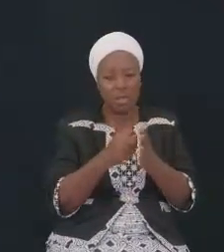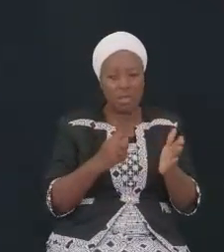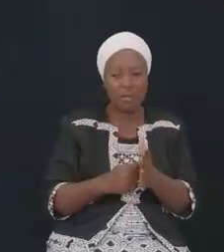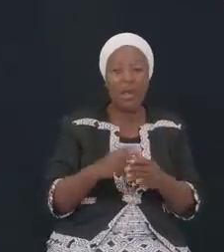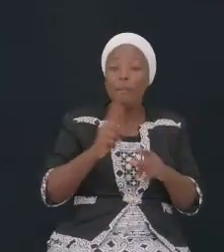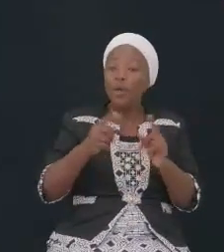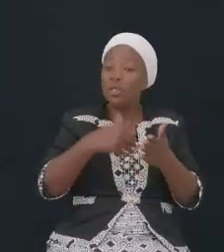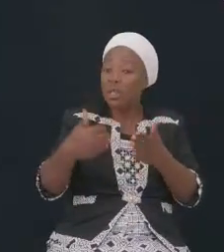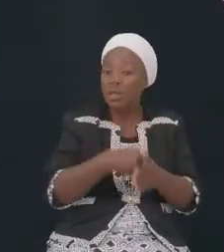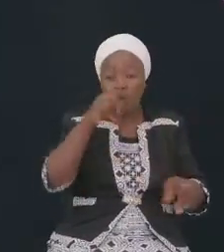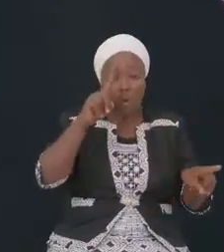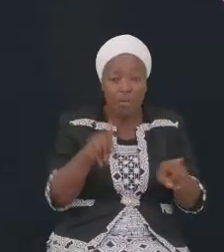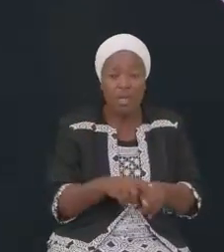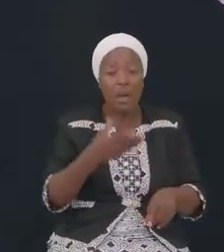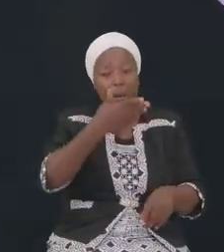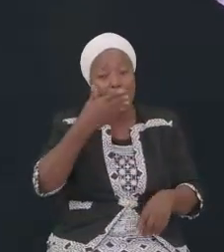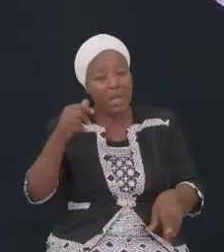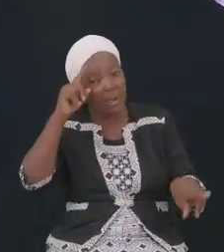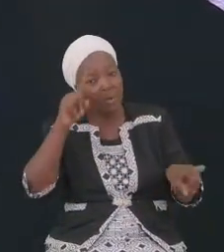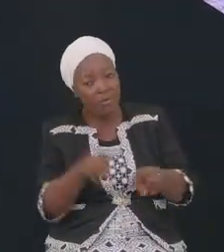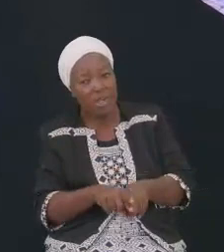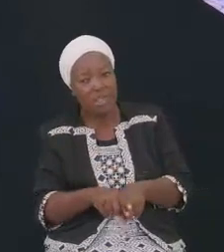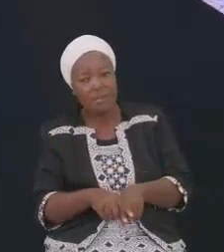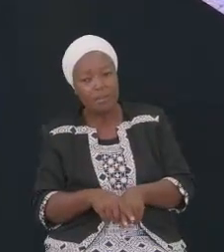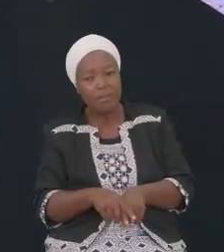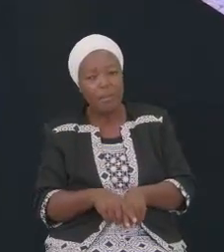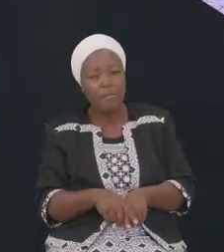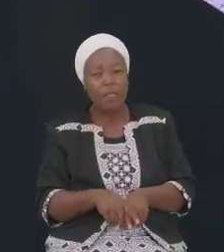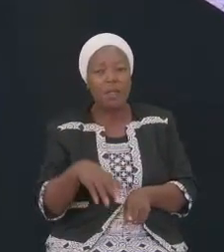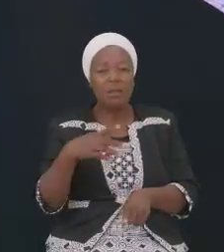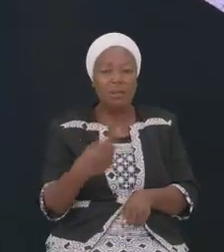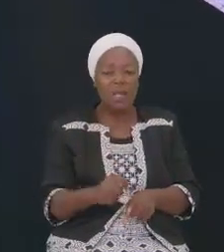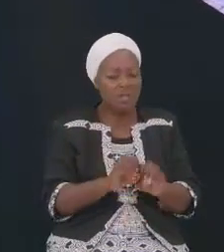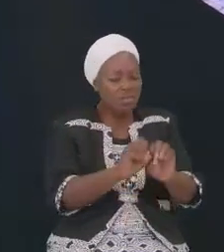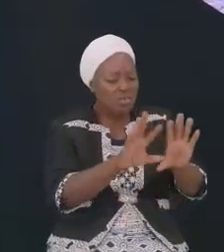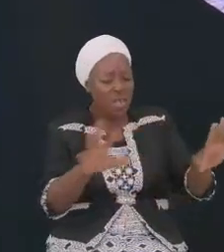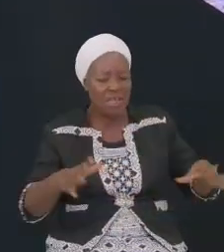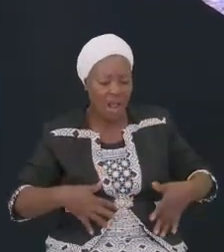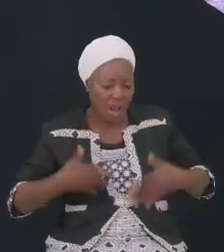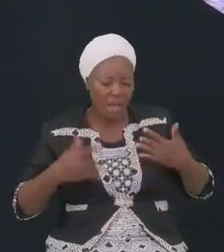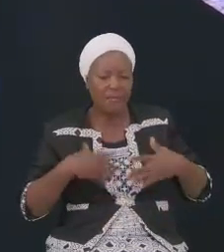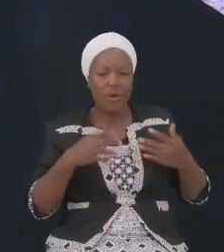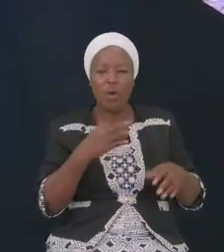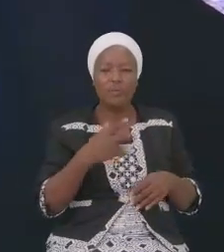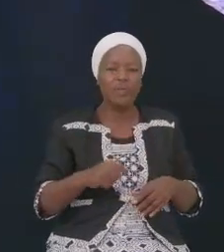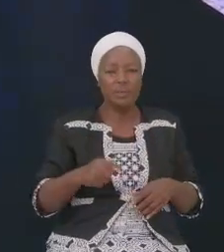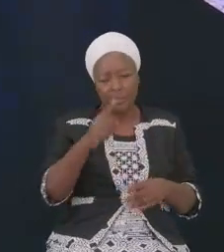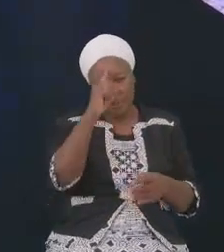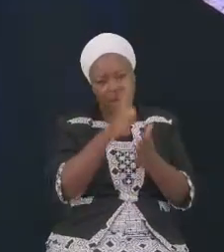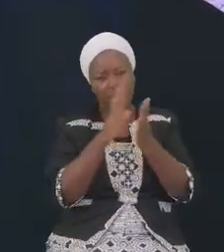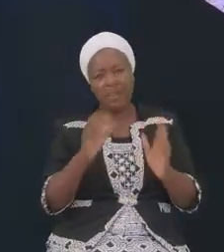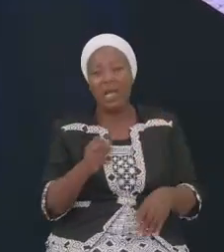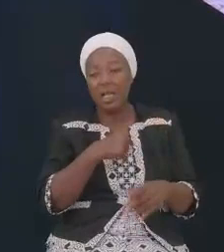new covenant, the better covenant, the shining life of the saved, and